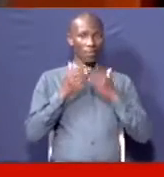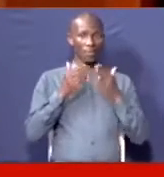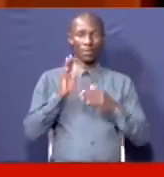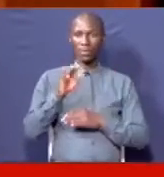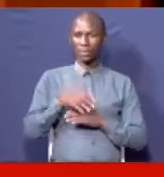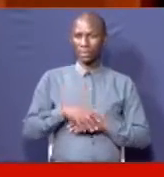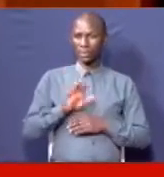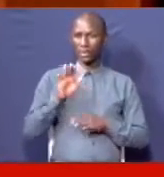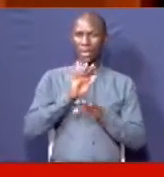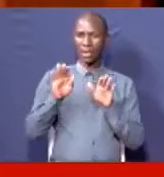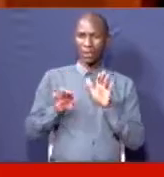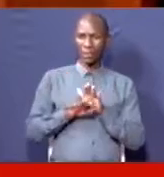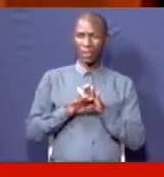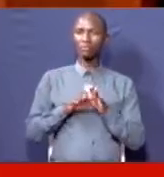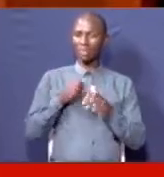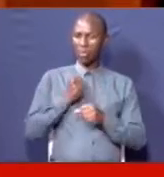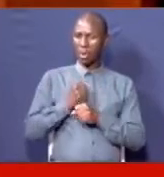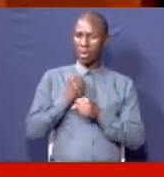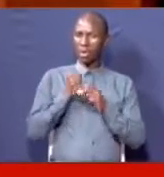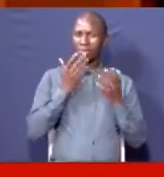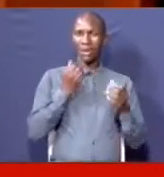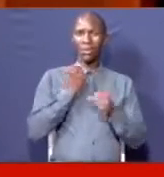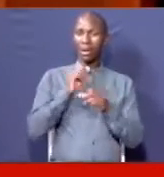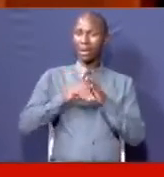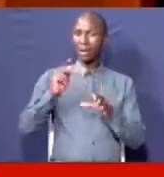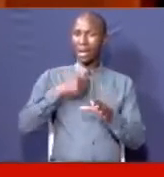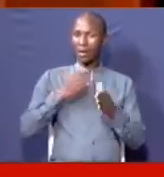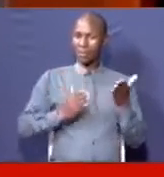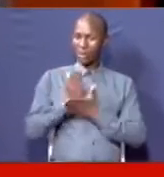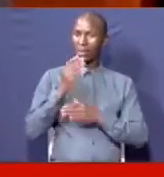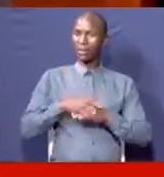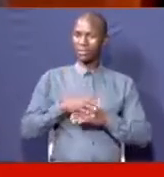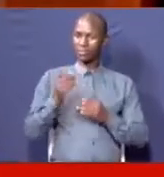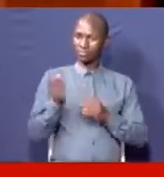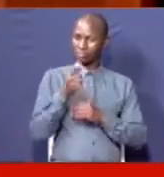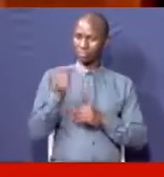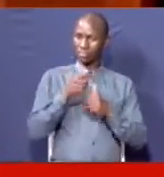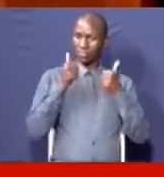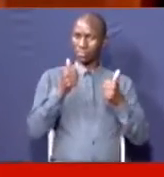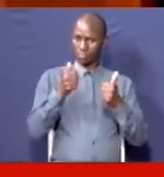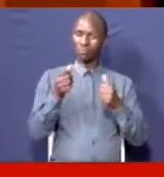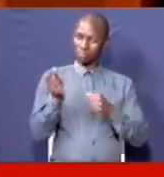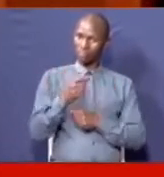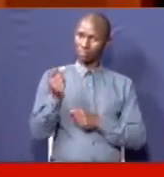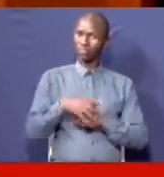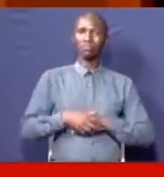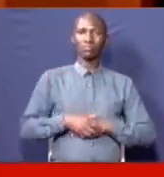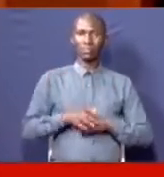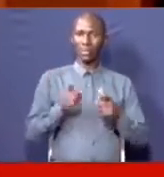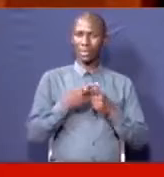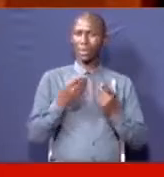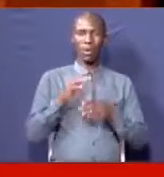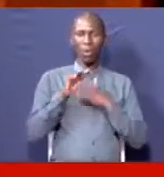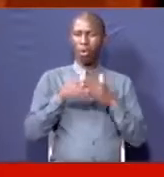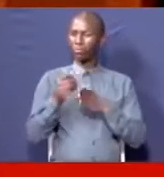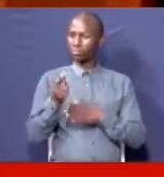Speaker. Every person who works in Kenya has a right to salary, remuneration,